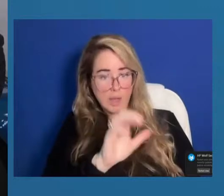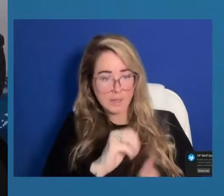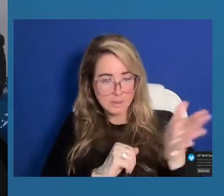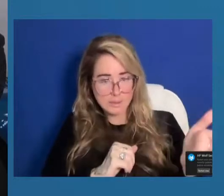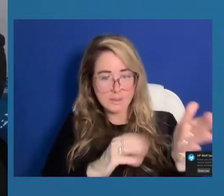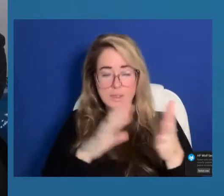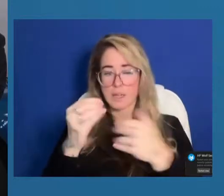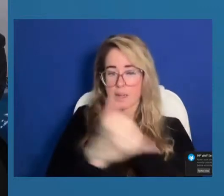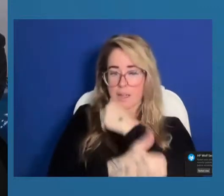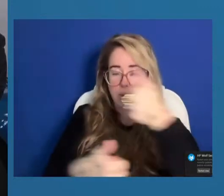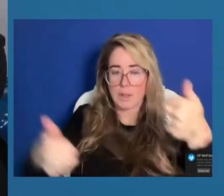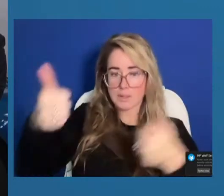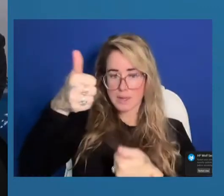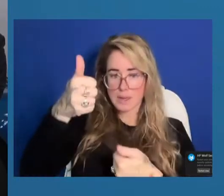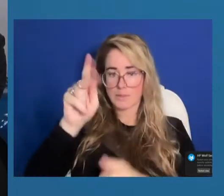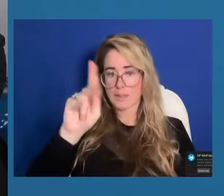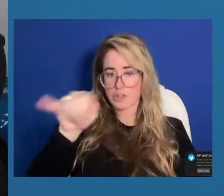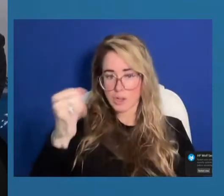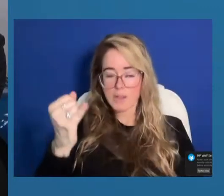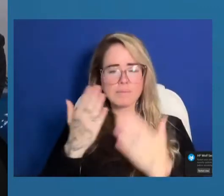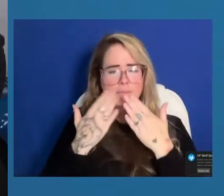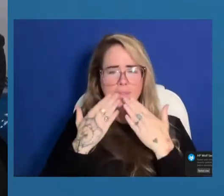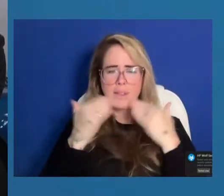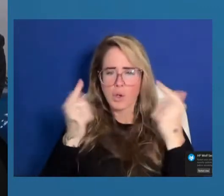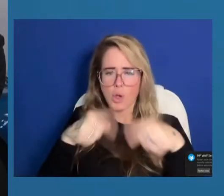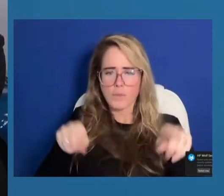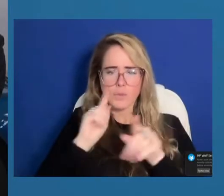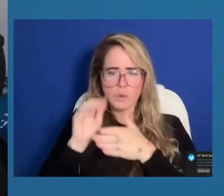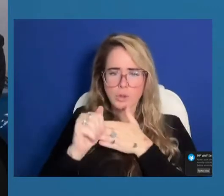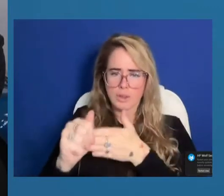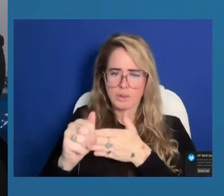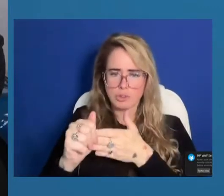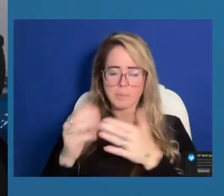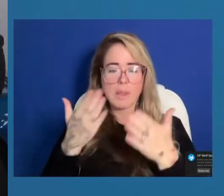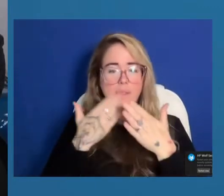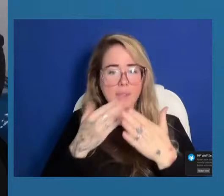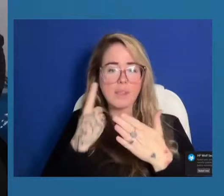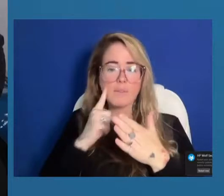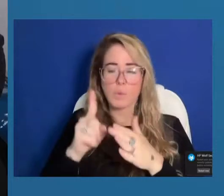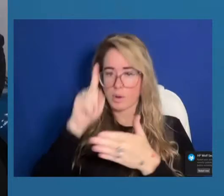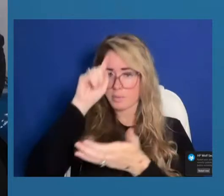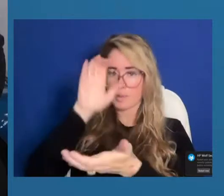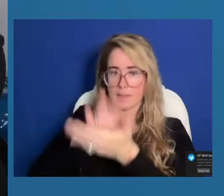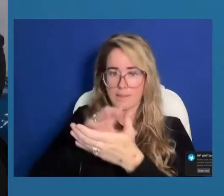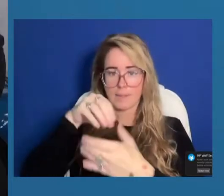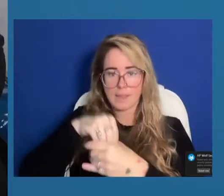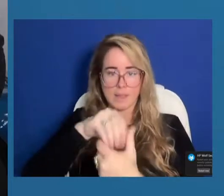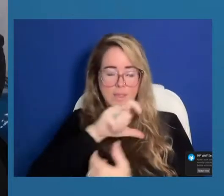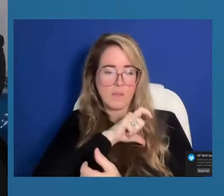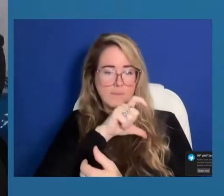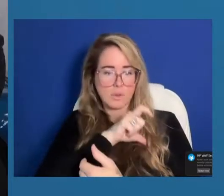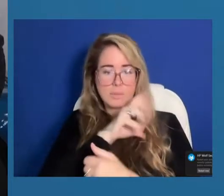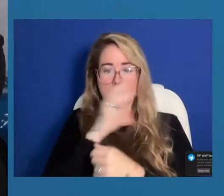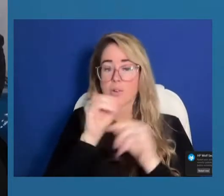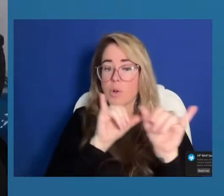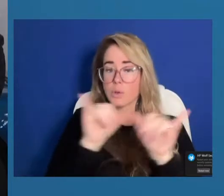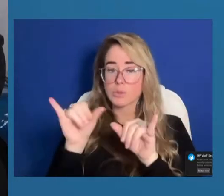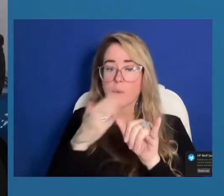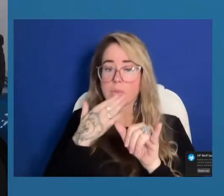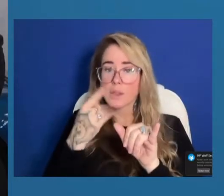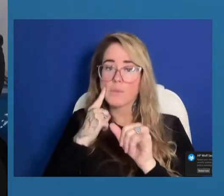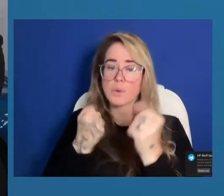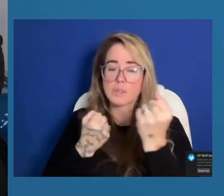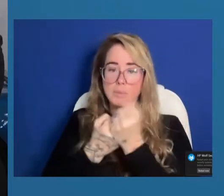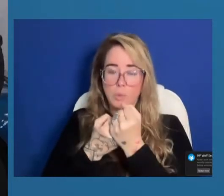County Executive Jenkins, thank you for your leadership. Thank you for believing in law enforcement and supporting